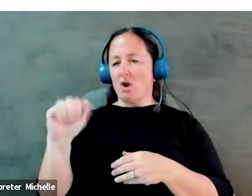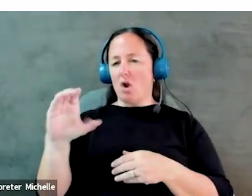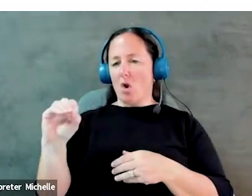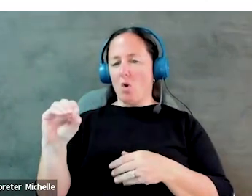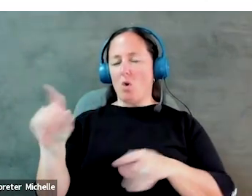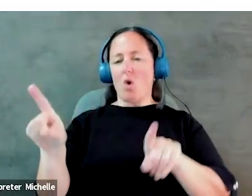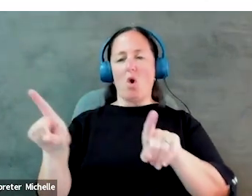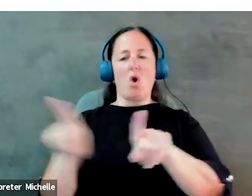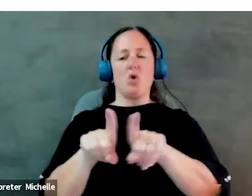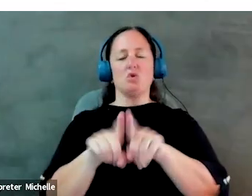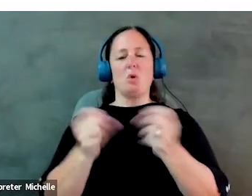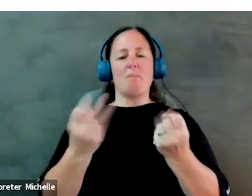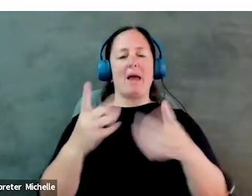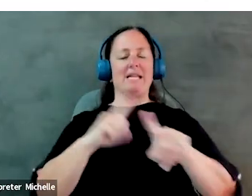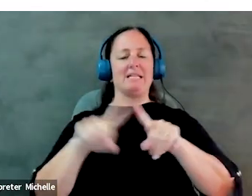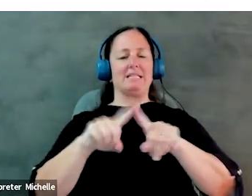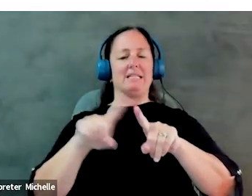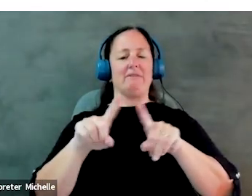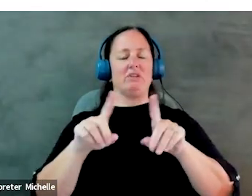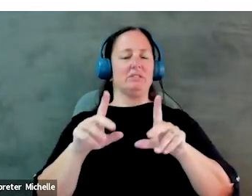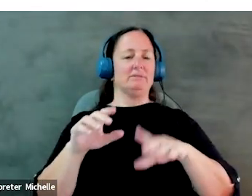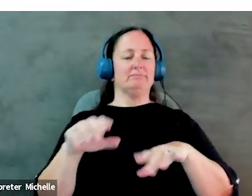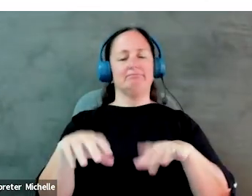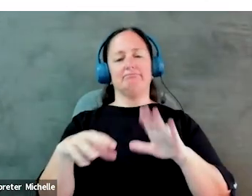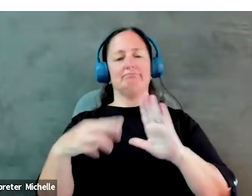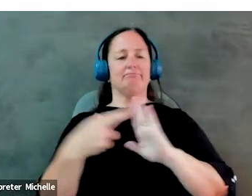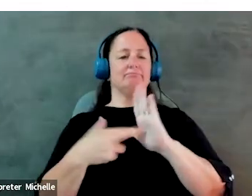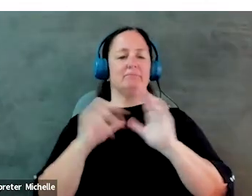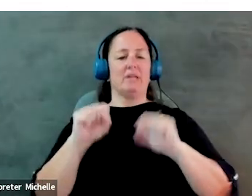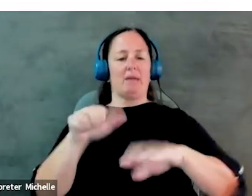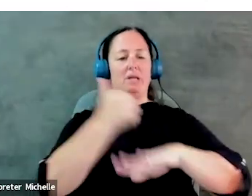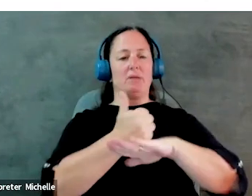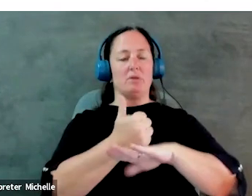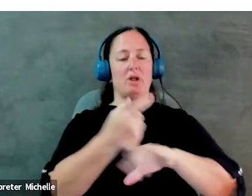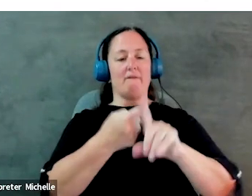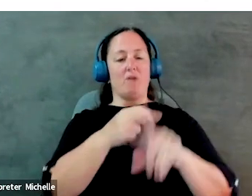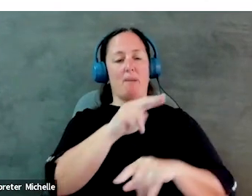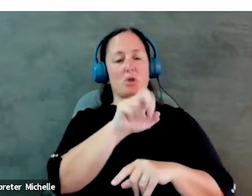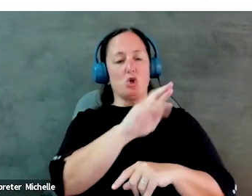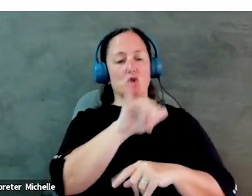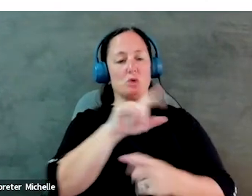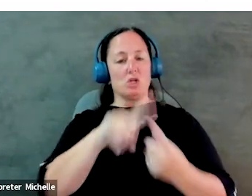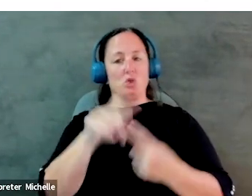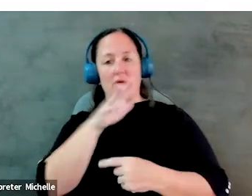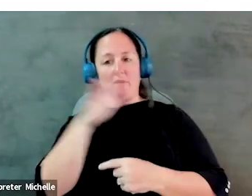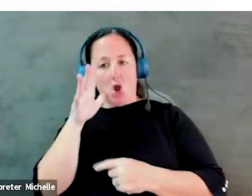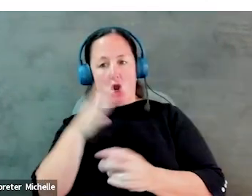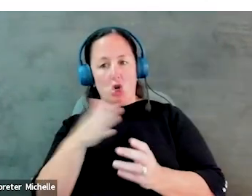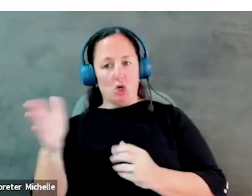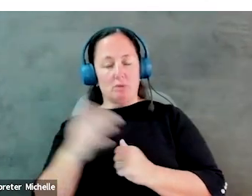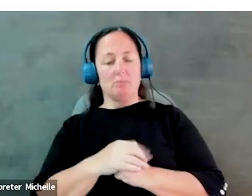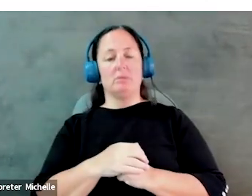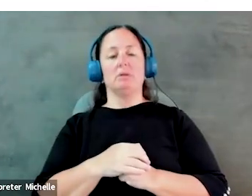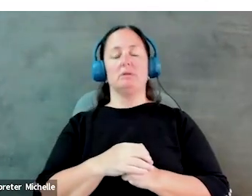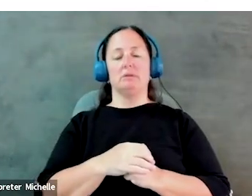and going through several measures that can be implemented from the nursery to the farm. Cesar, I believe, is currently